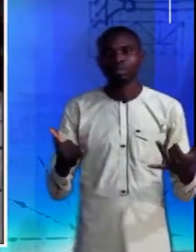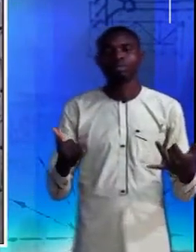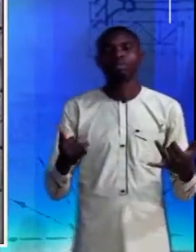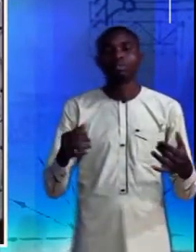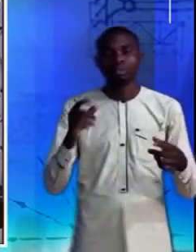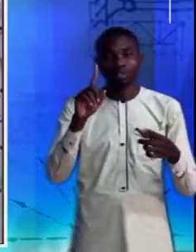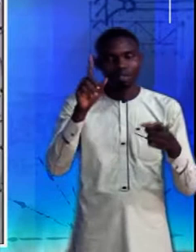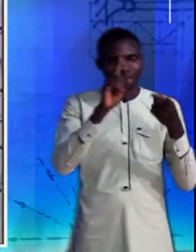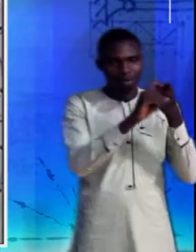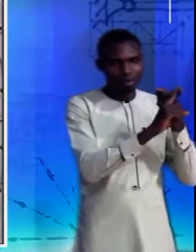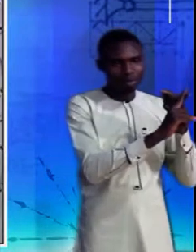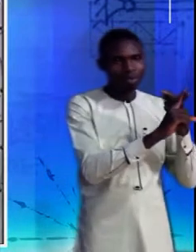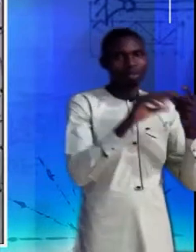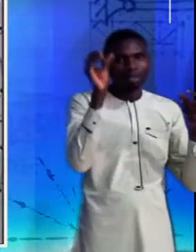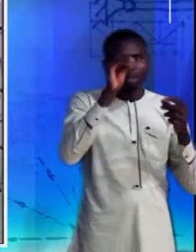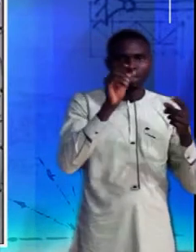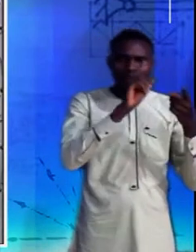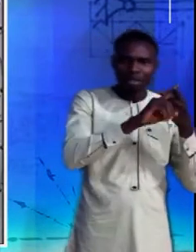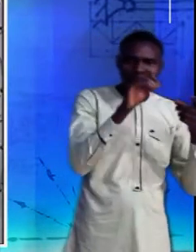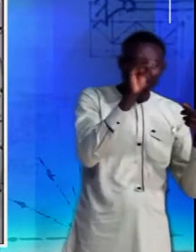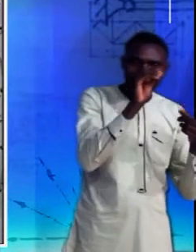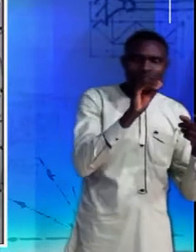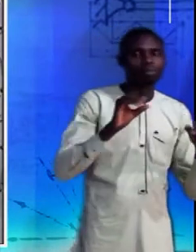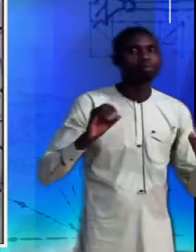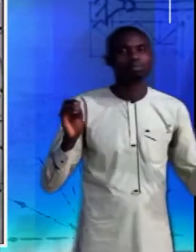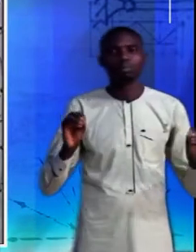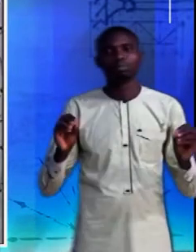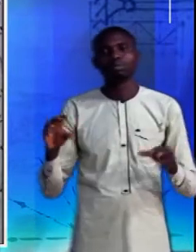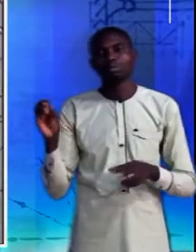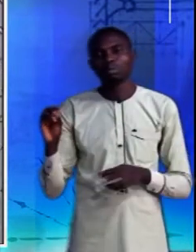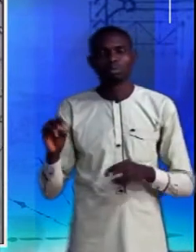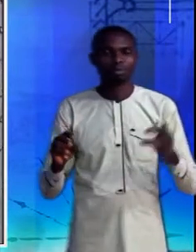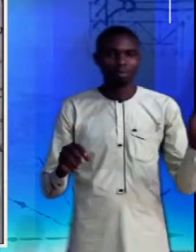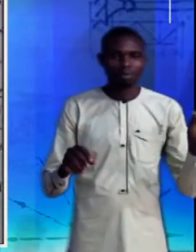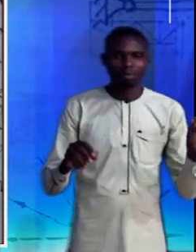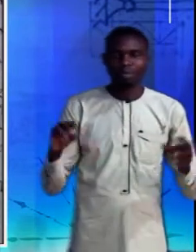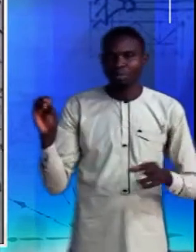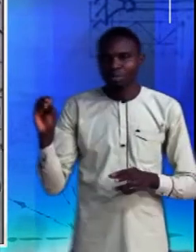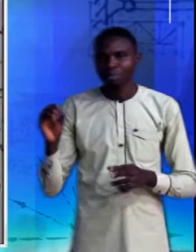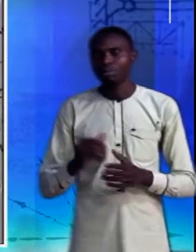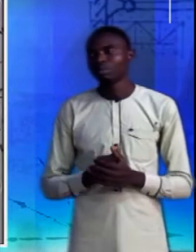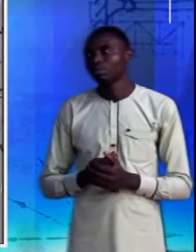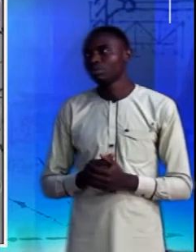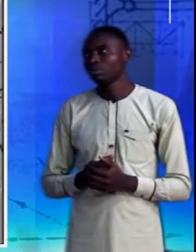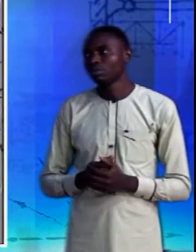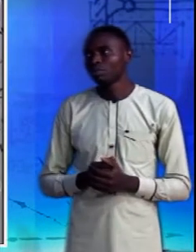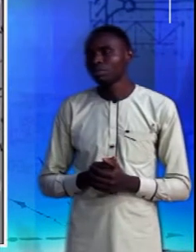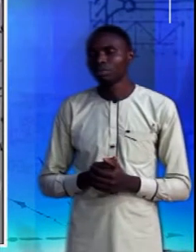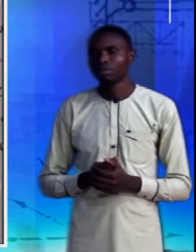This is our example number 2, where we find our answer is 700. We